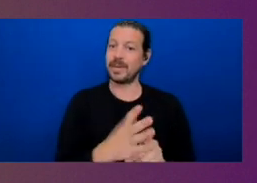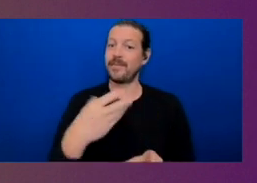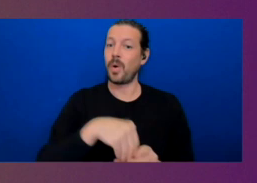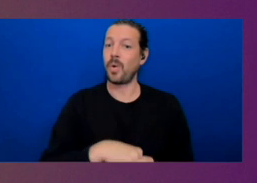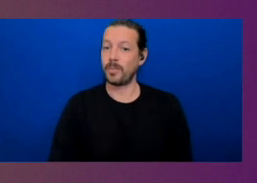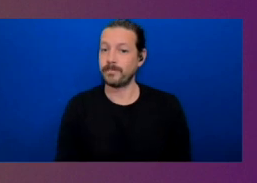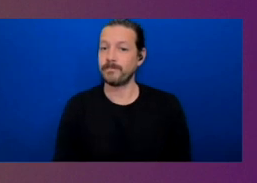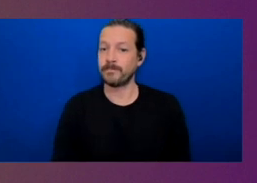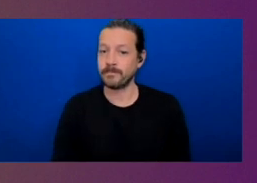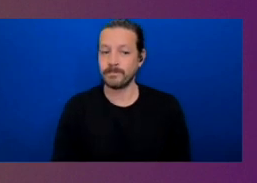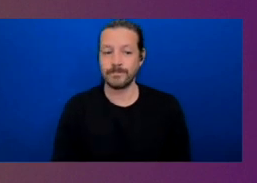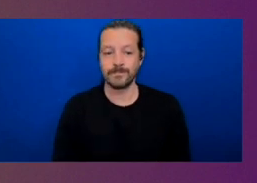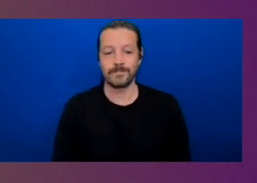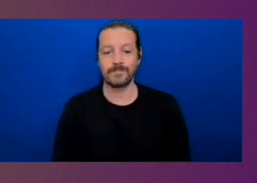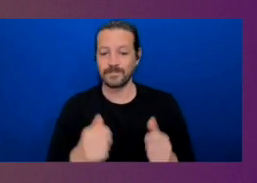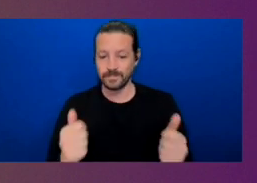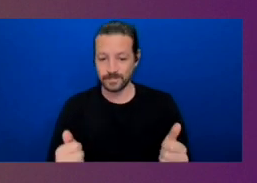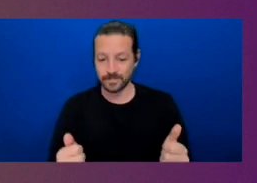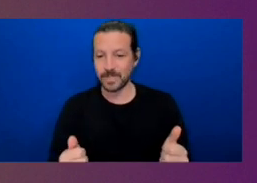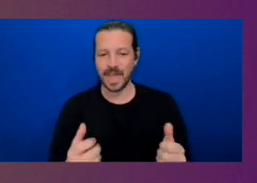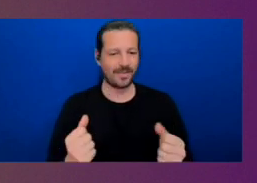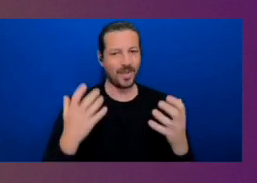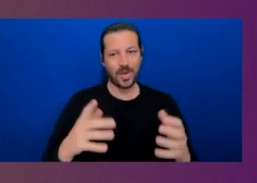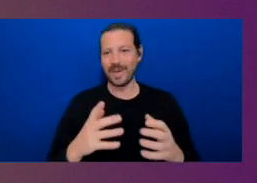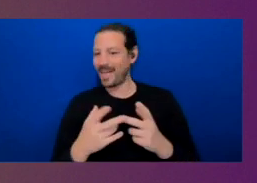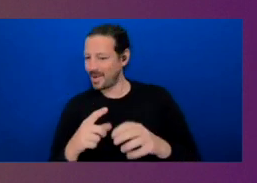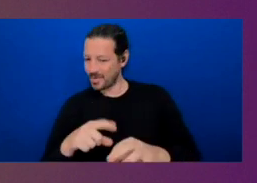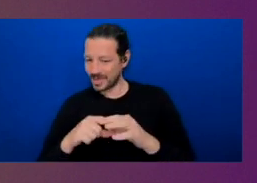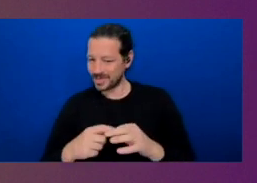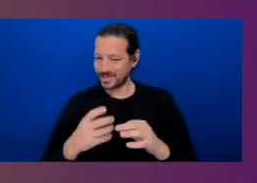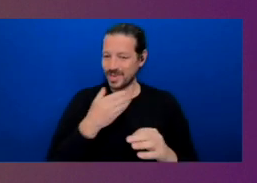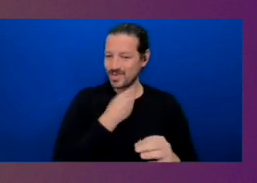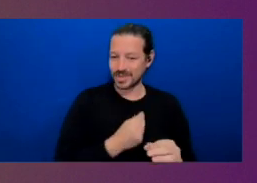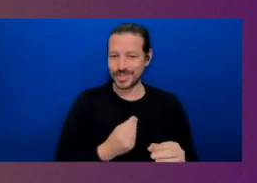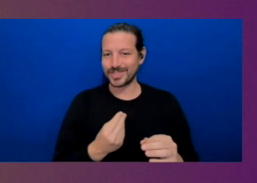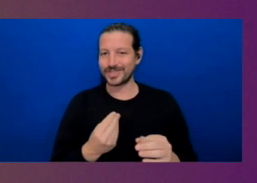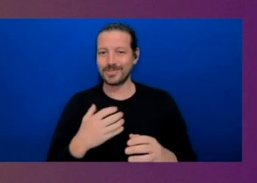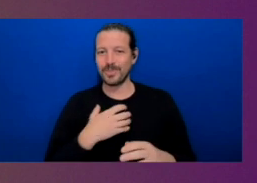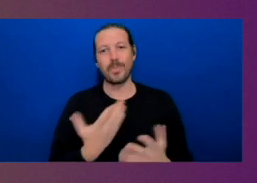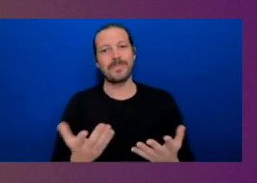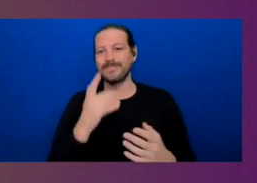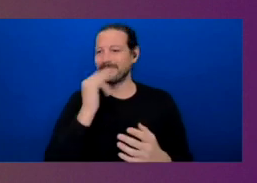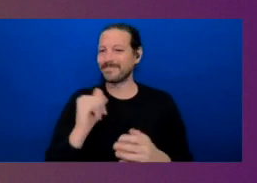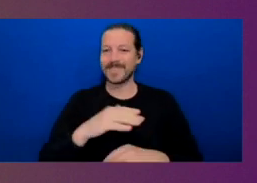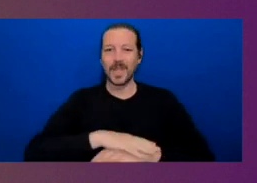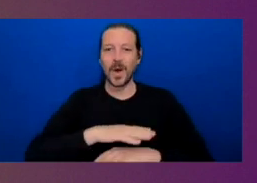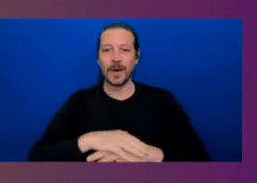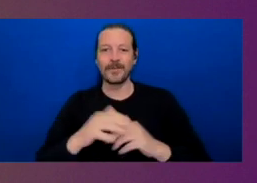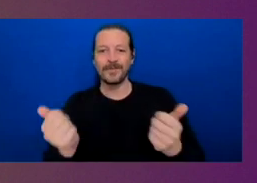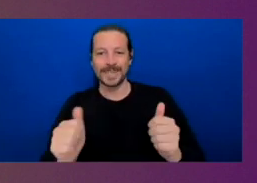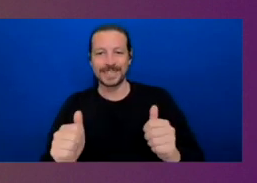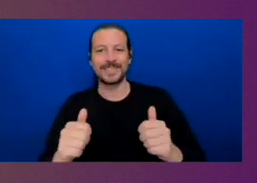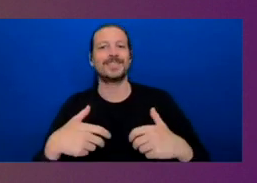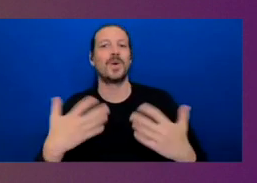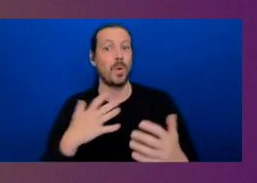It's brilliant. We have so many other questions that I'd love to get to, but we've actually come to the end of our time. So I want to ask